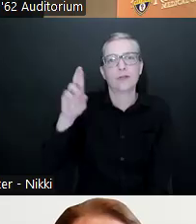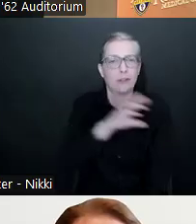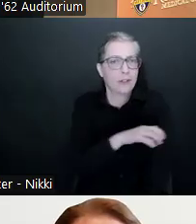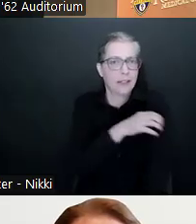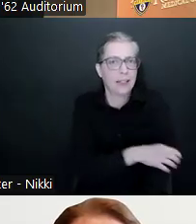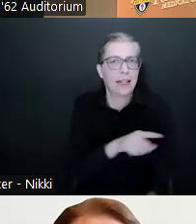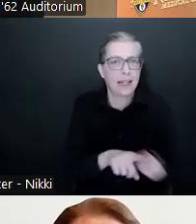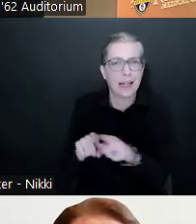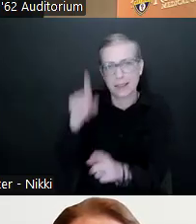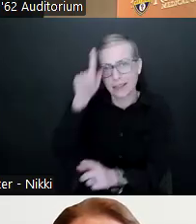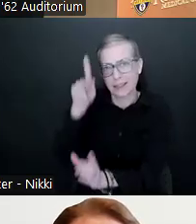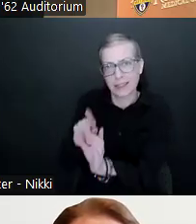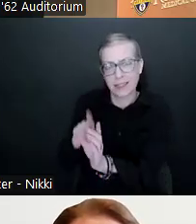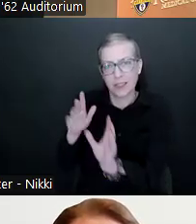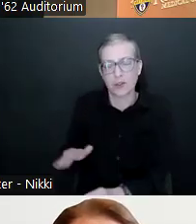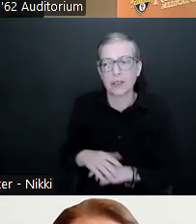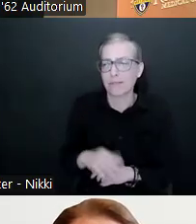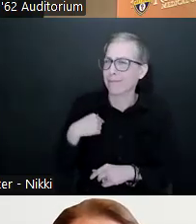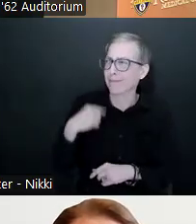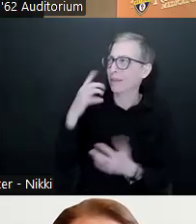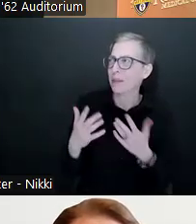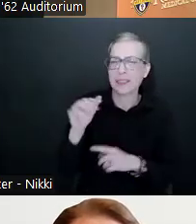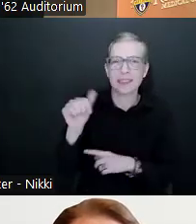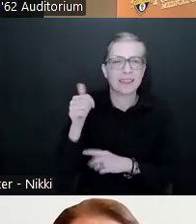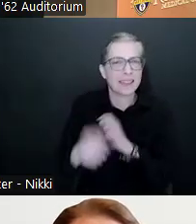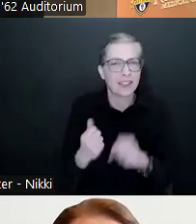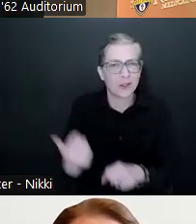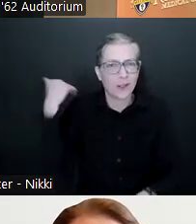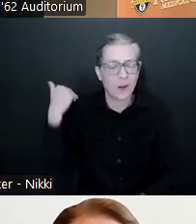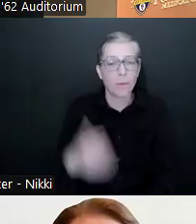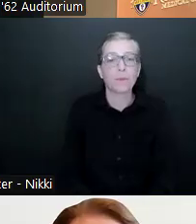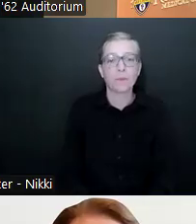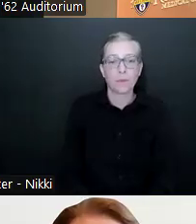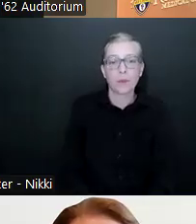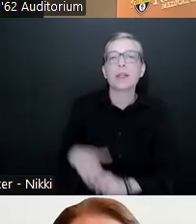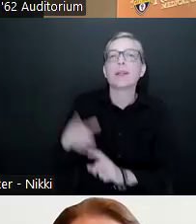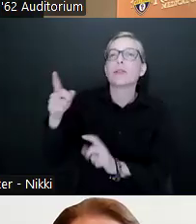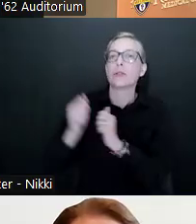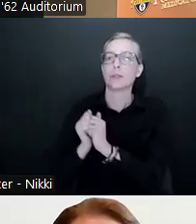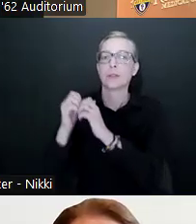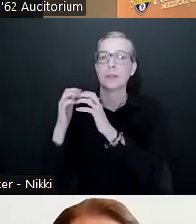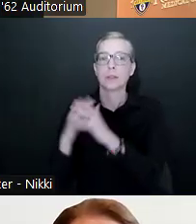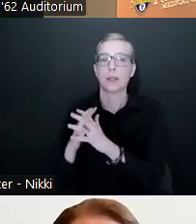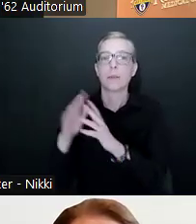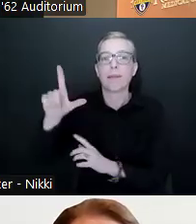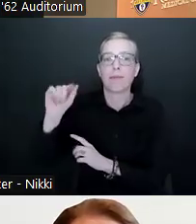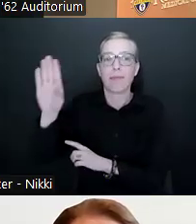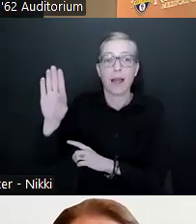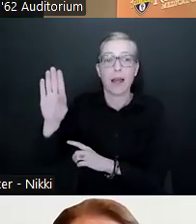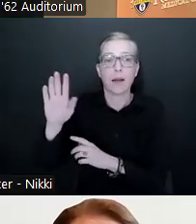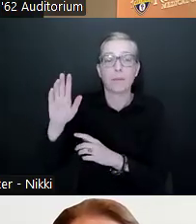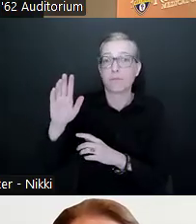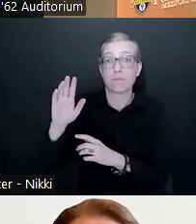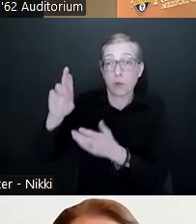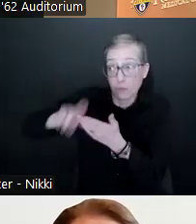She set up an entire research lab in our adolescent unit, and that provided me